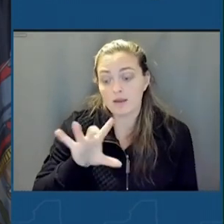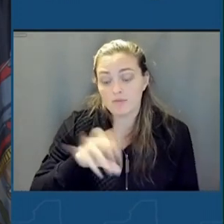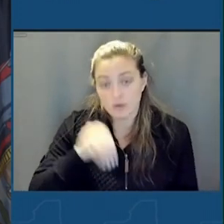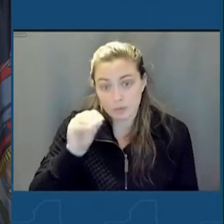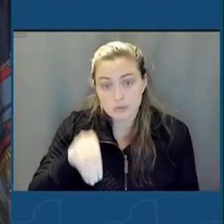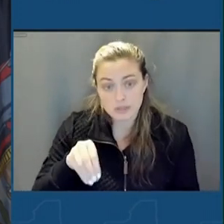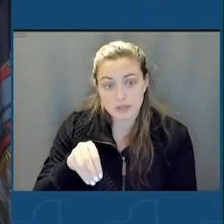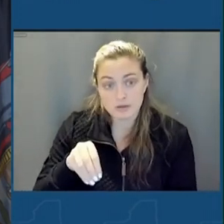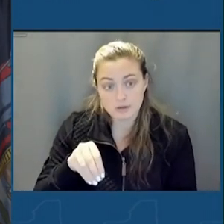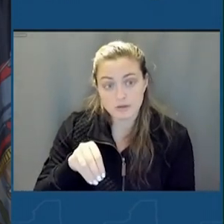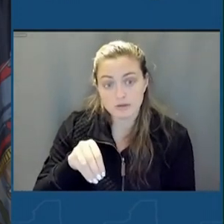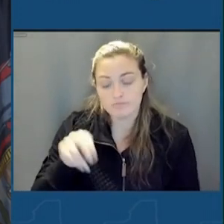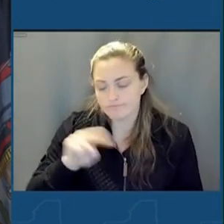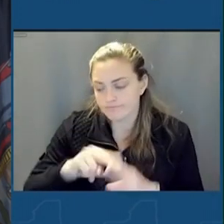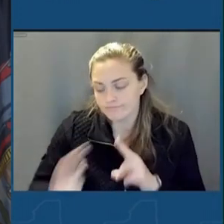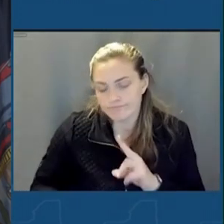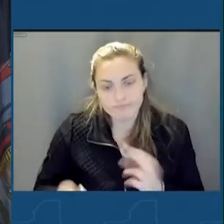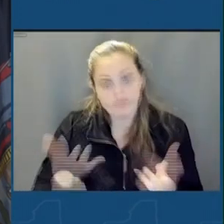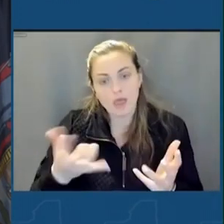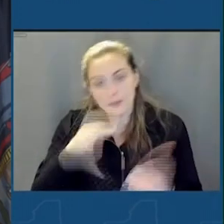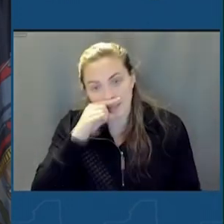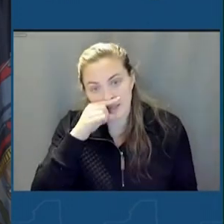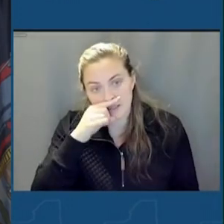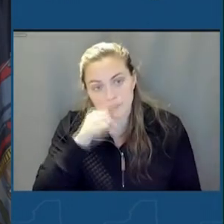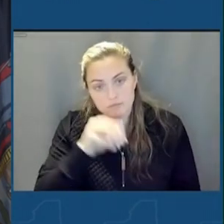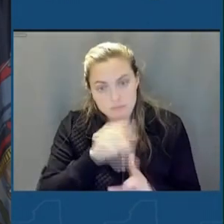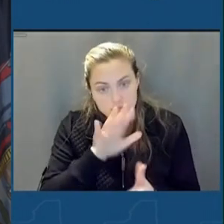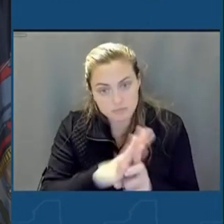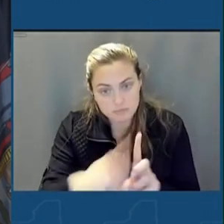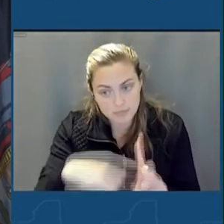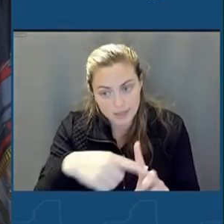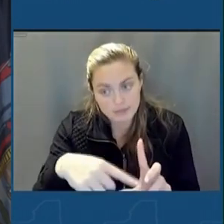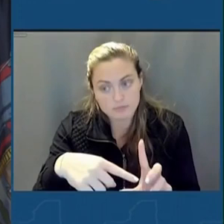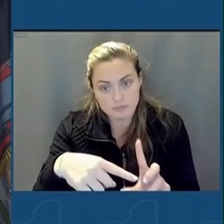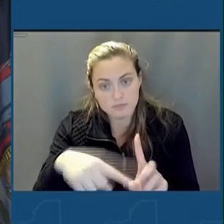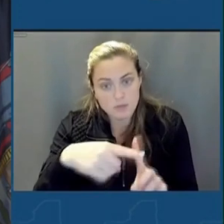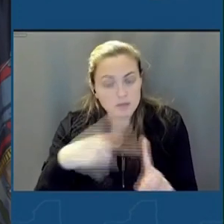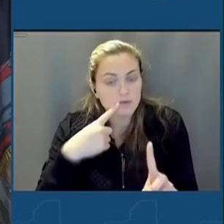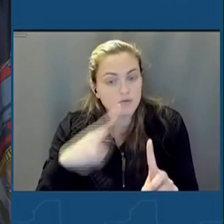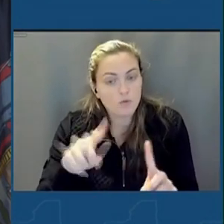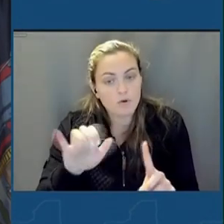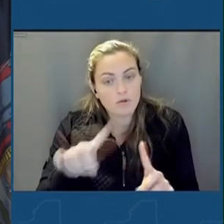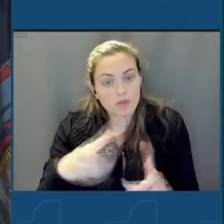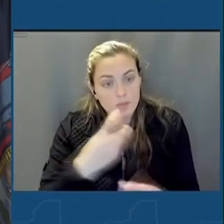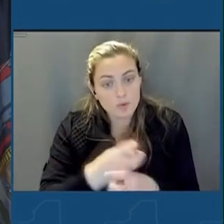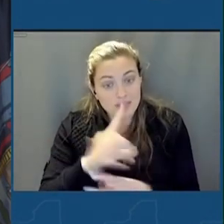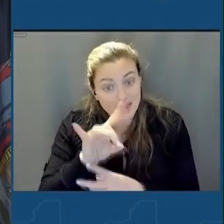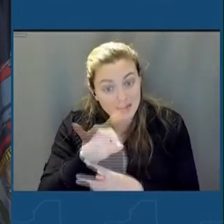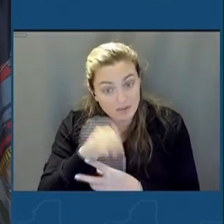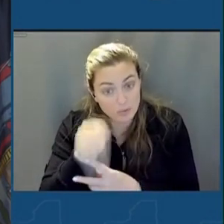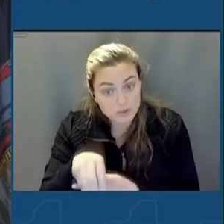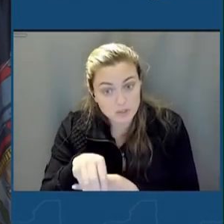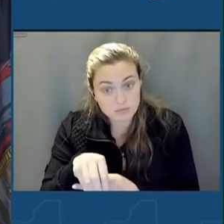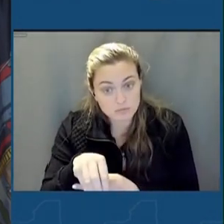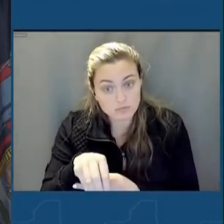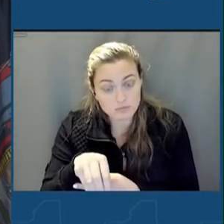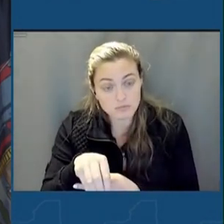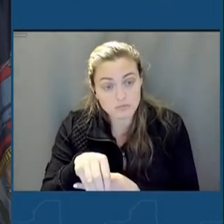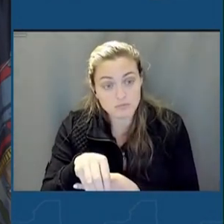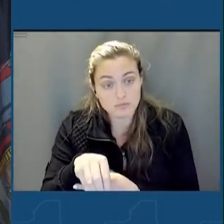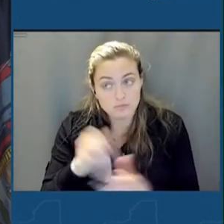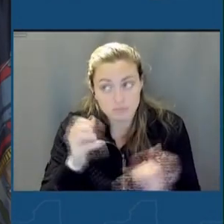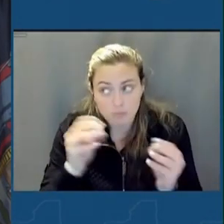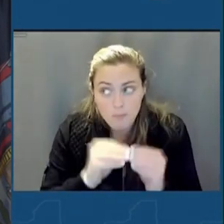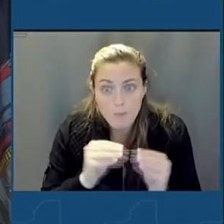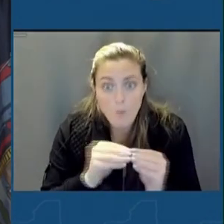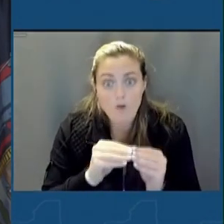85% drop in the number of children testing positive for lead poisoning. 85% drop. You know how many more children are now